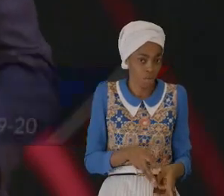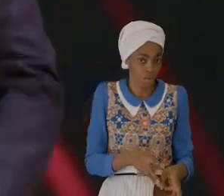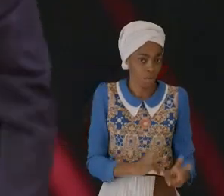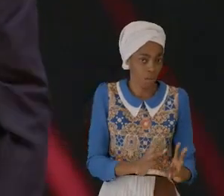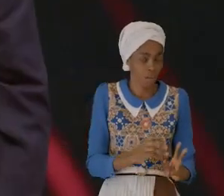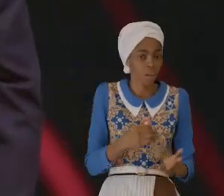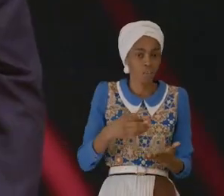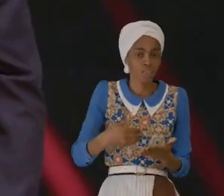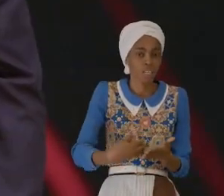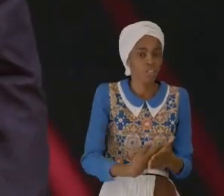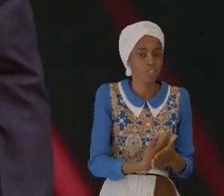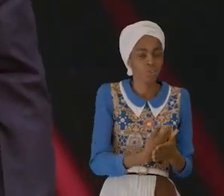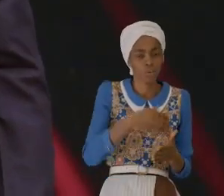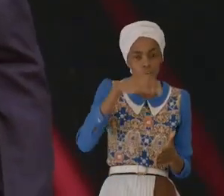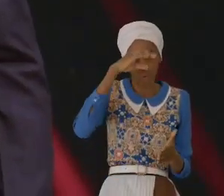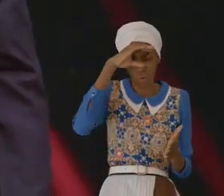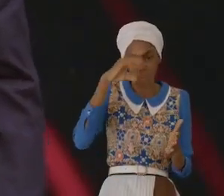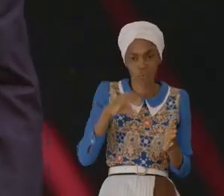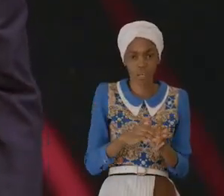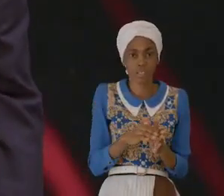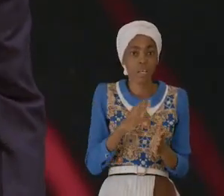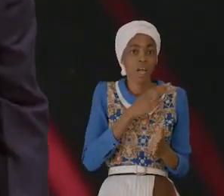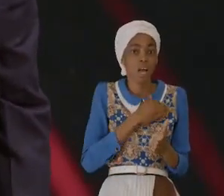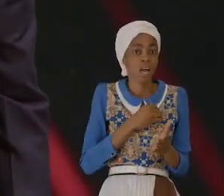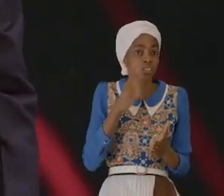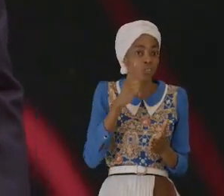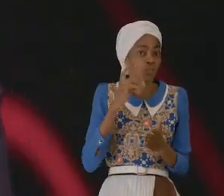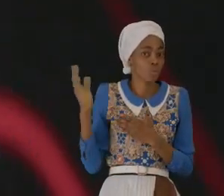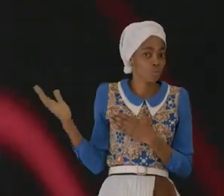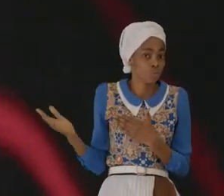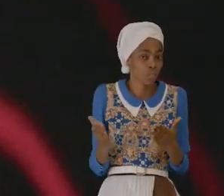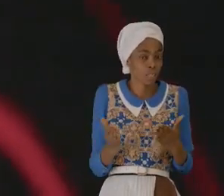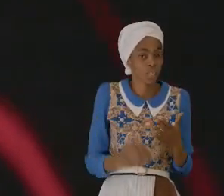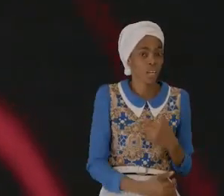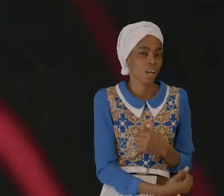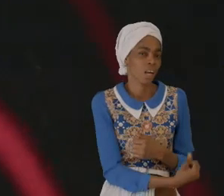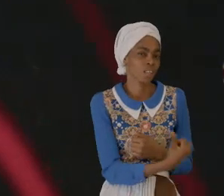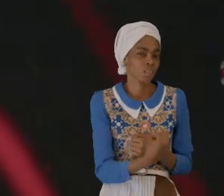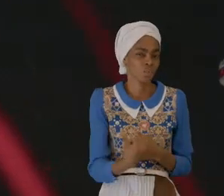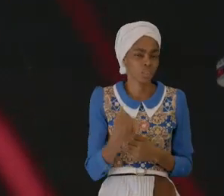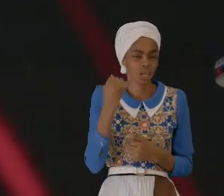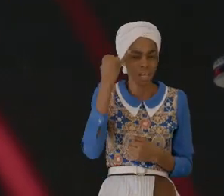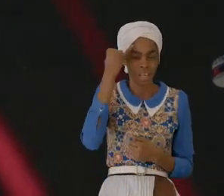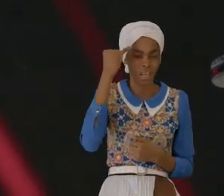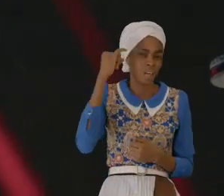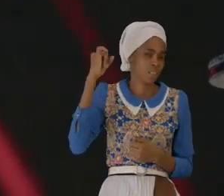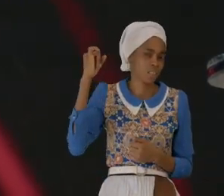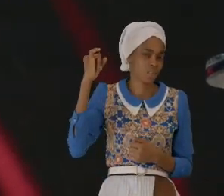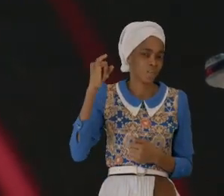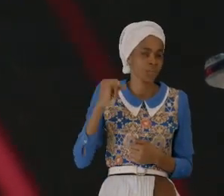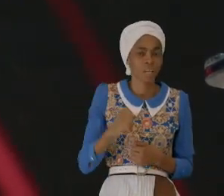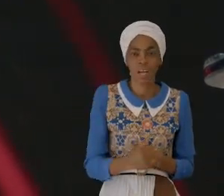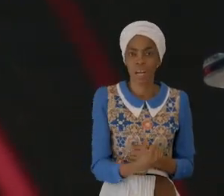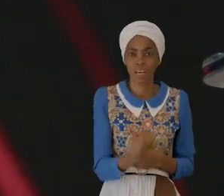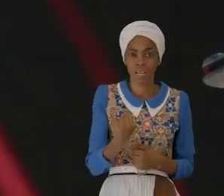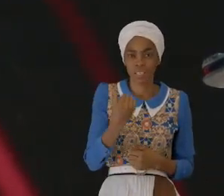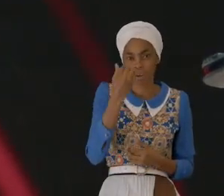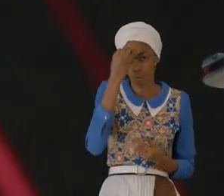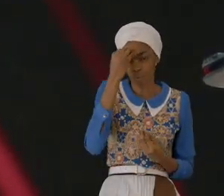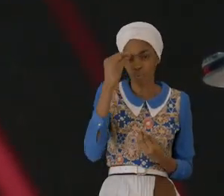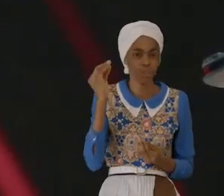new covenant, and you bring in another idea, another